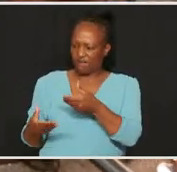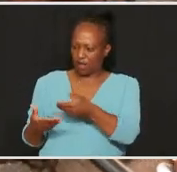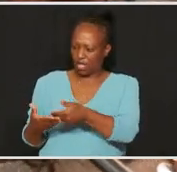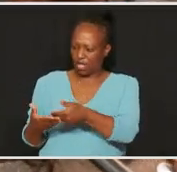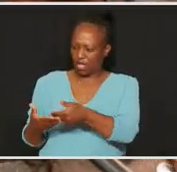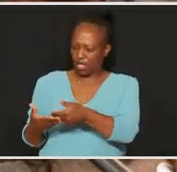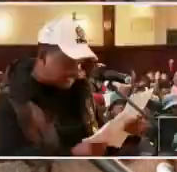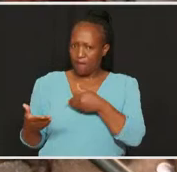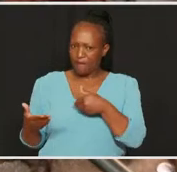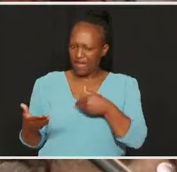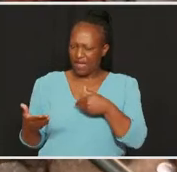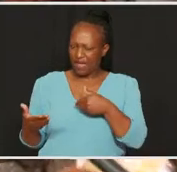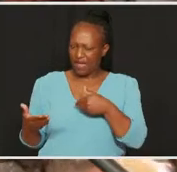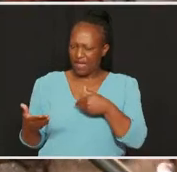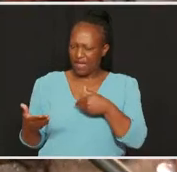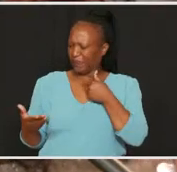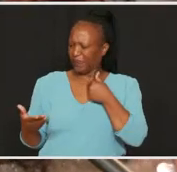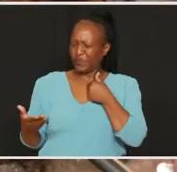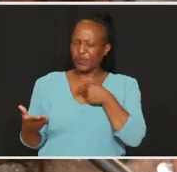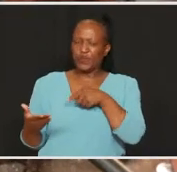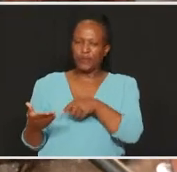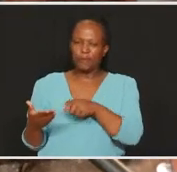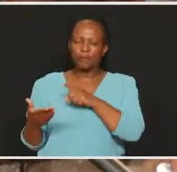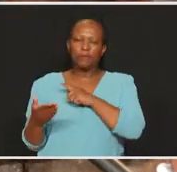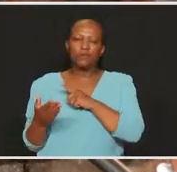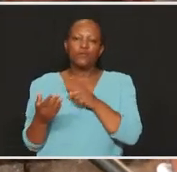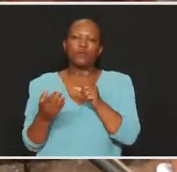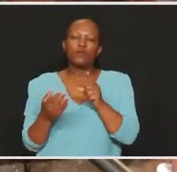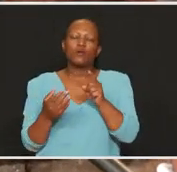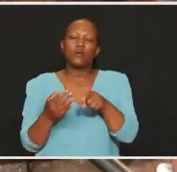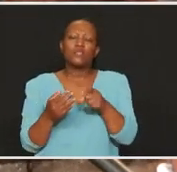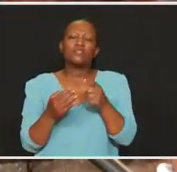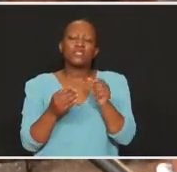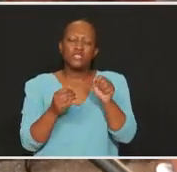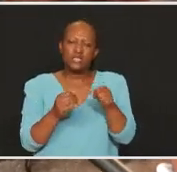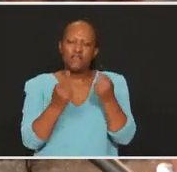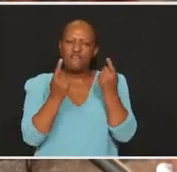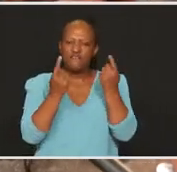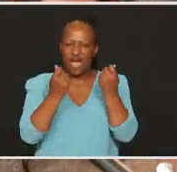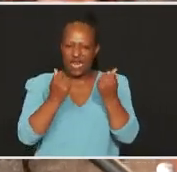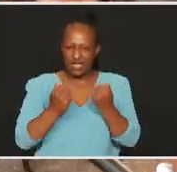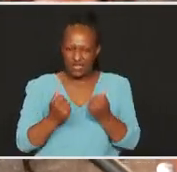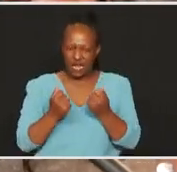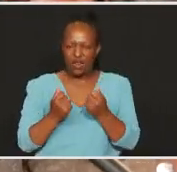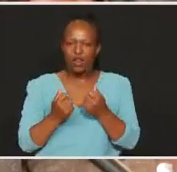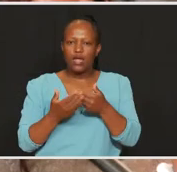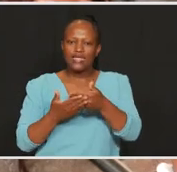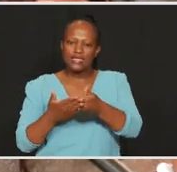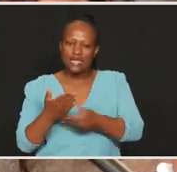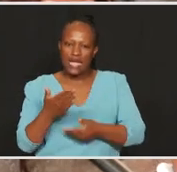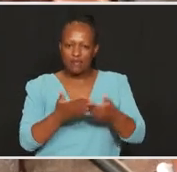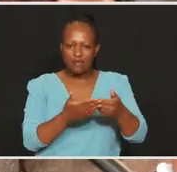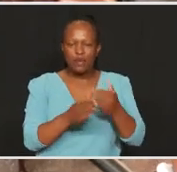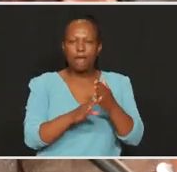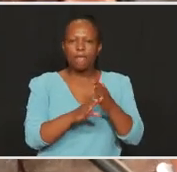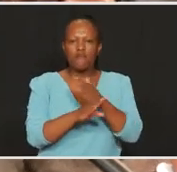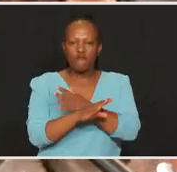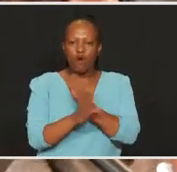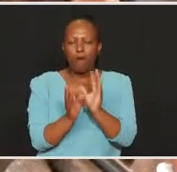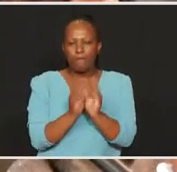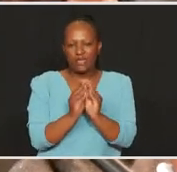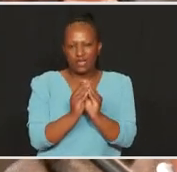highly support that this bill allows the parents to have the financial statements prior to the meeting so that they can set their own